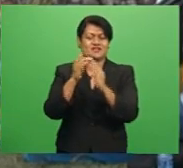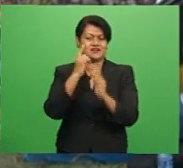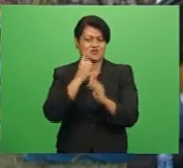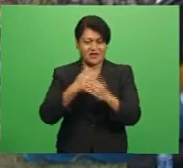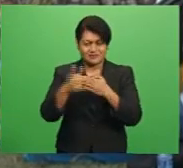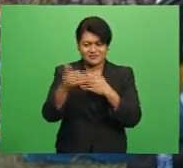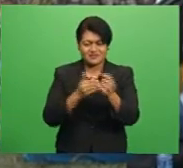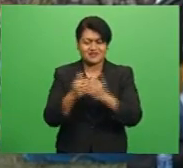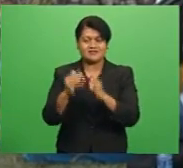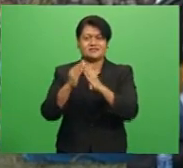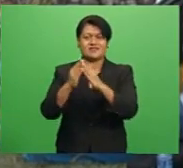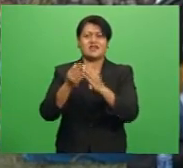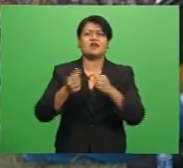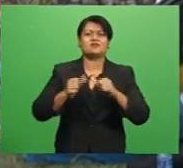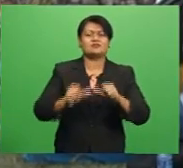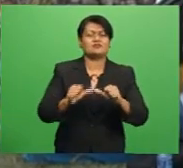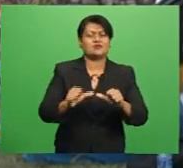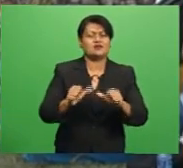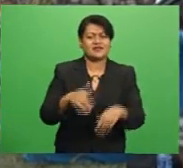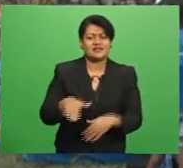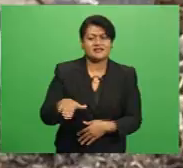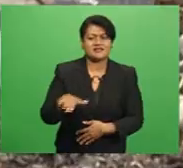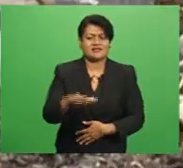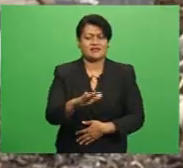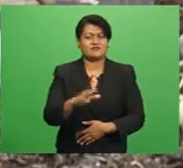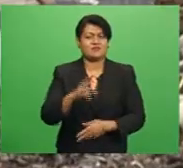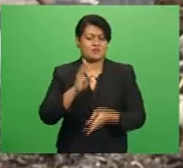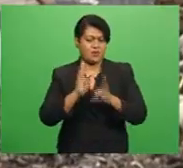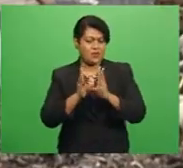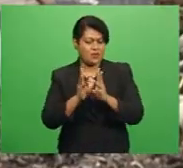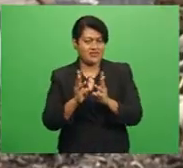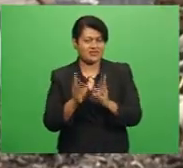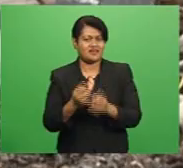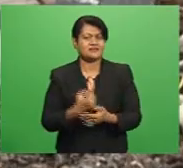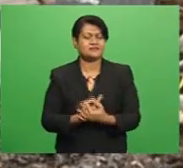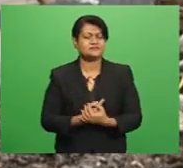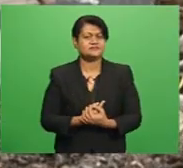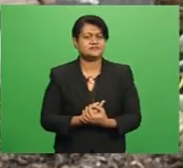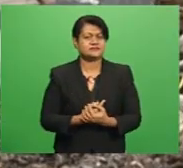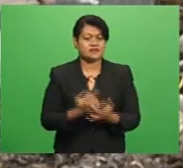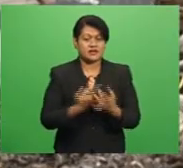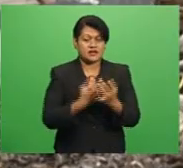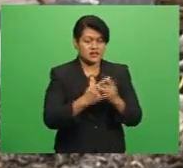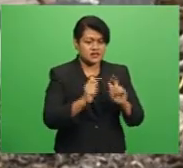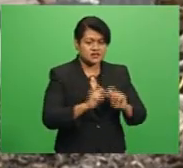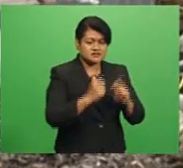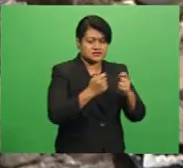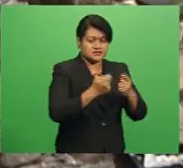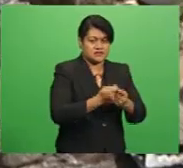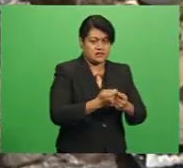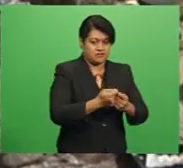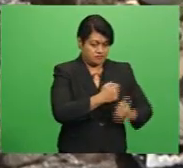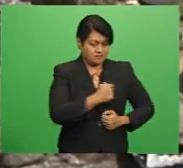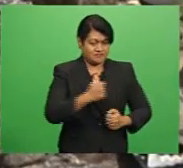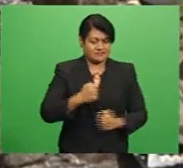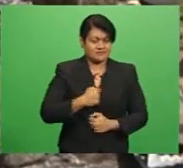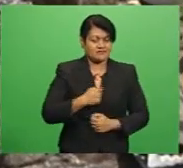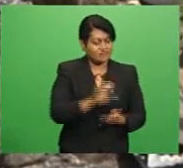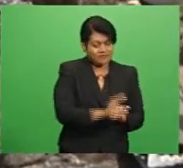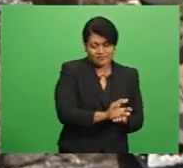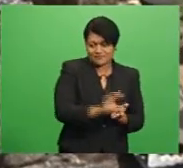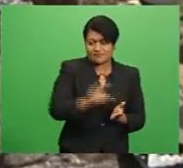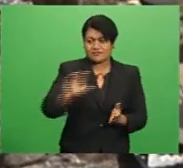from the adverse weather conditions. Another team from the RFMF engineers has already been deployed to the Nya